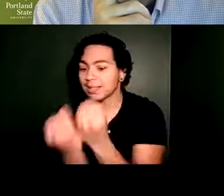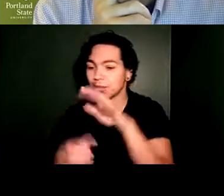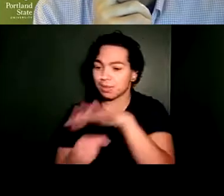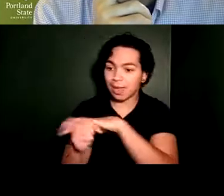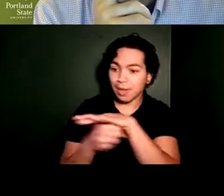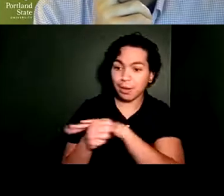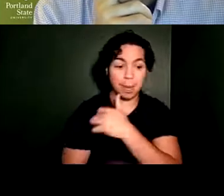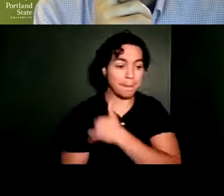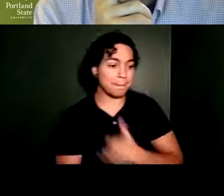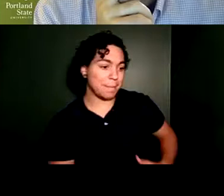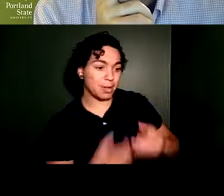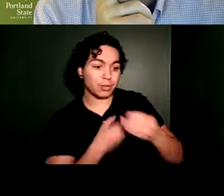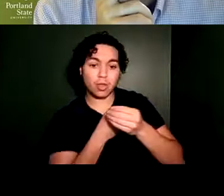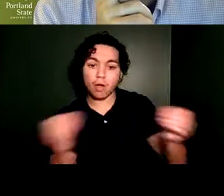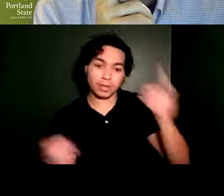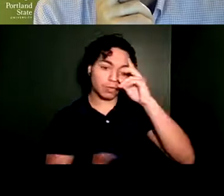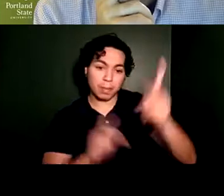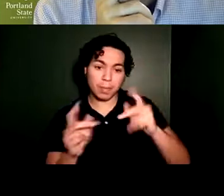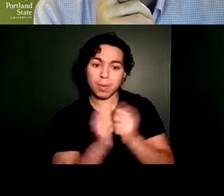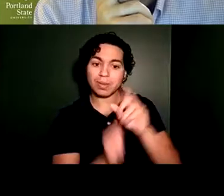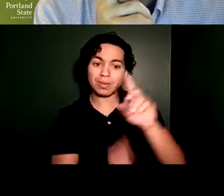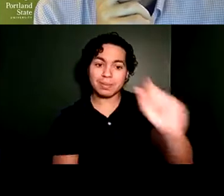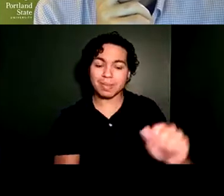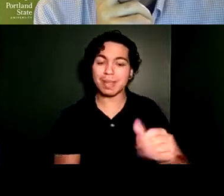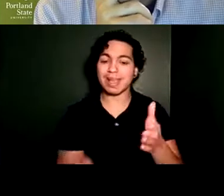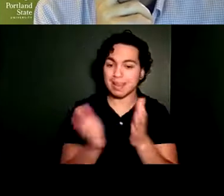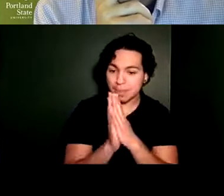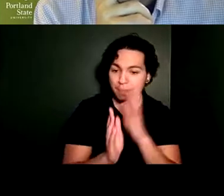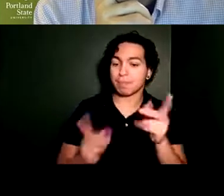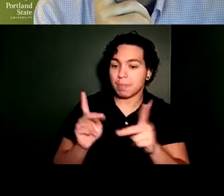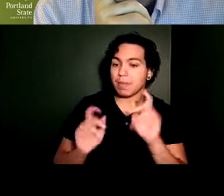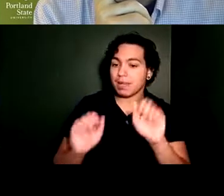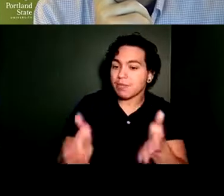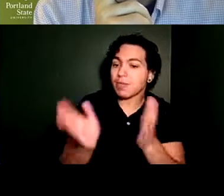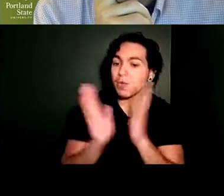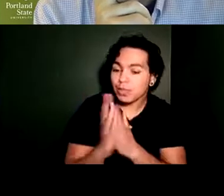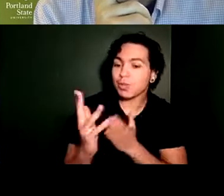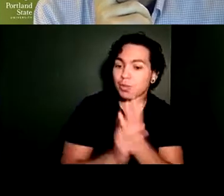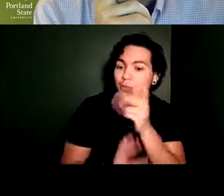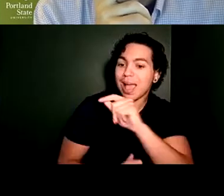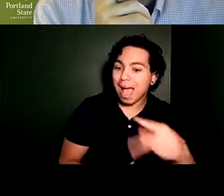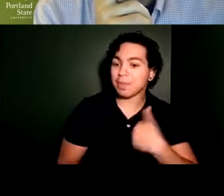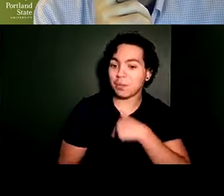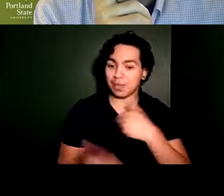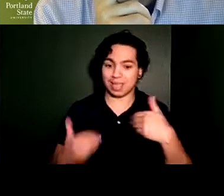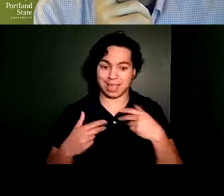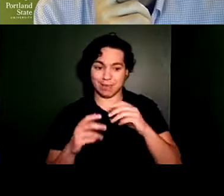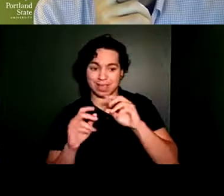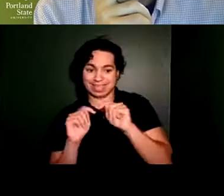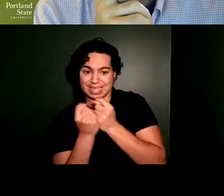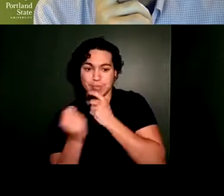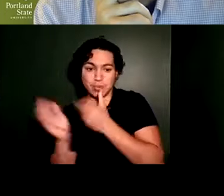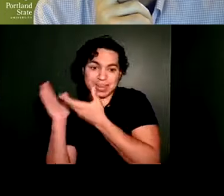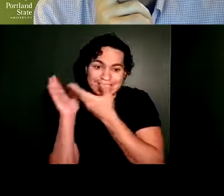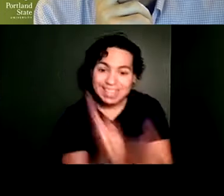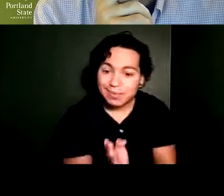mayor's office for people with disabilities and then have people request the devices through the Lime app and we deliver those devices to the people who need